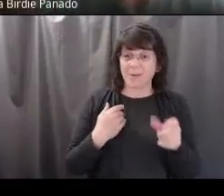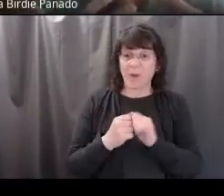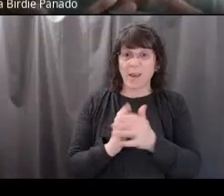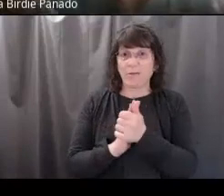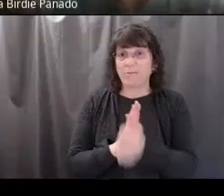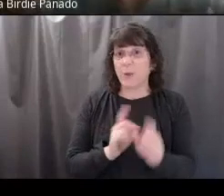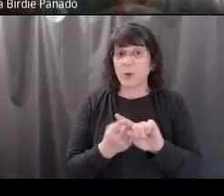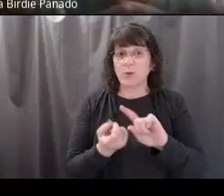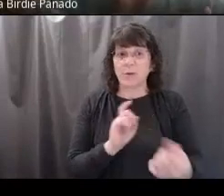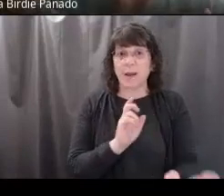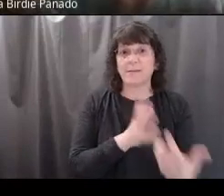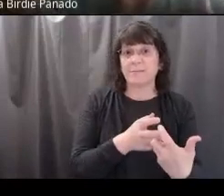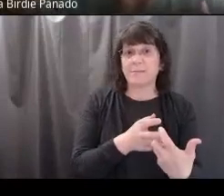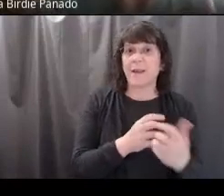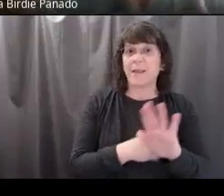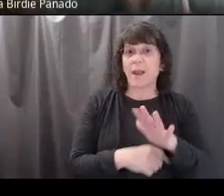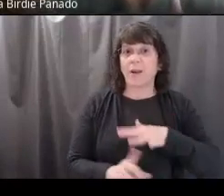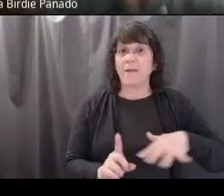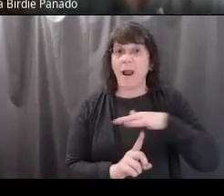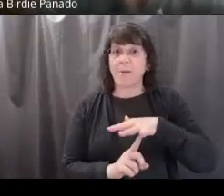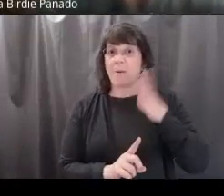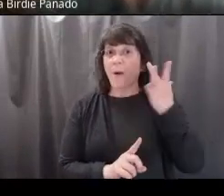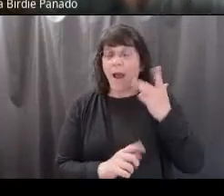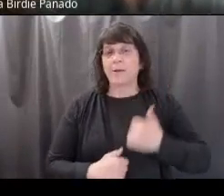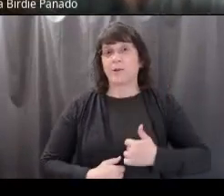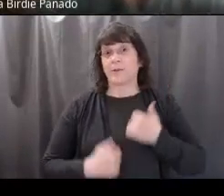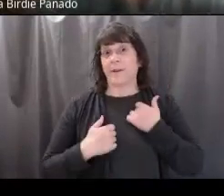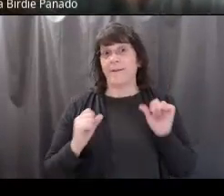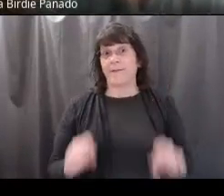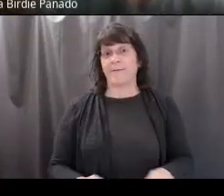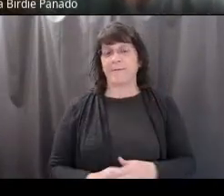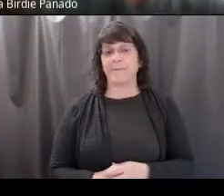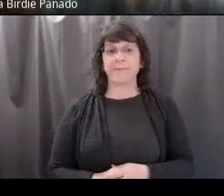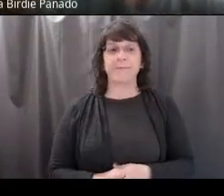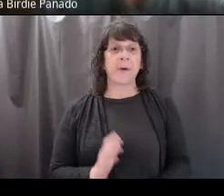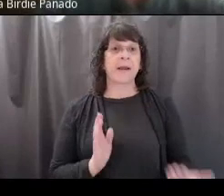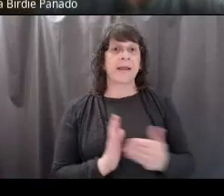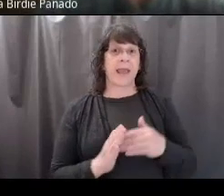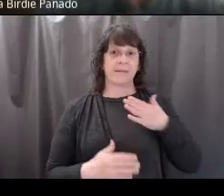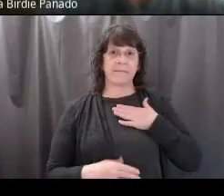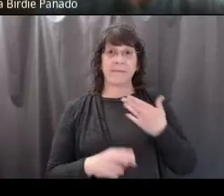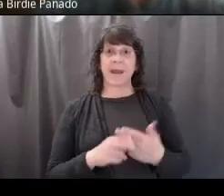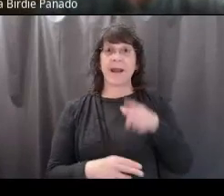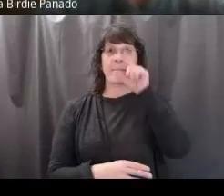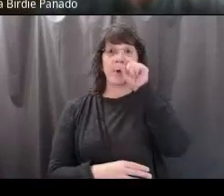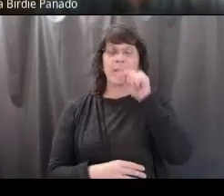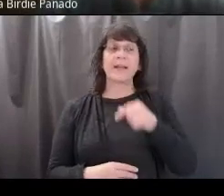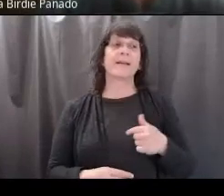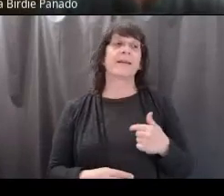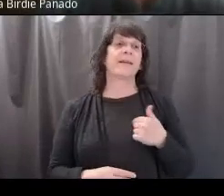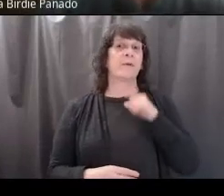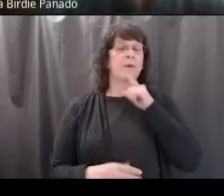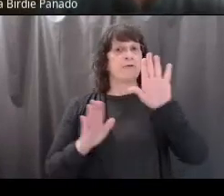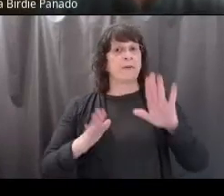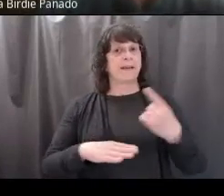ability to adapt to their environment to survive. So again, my name is Birdie, and I had a great